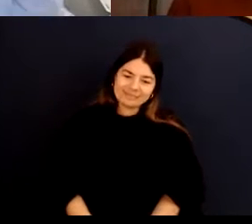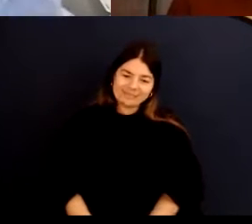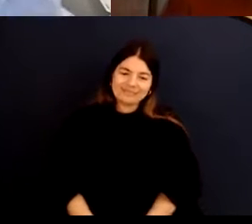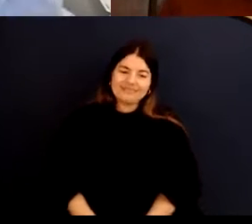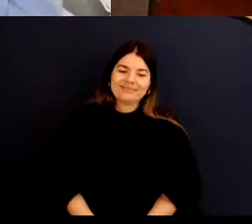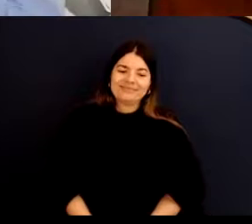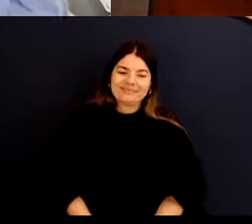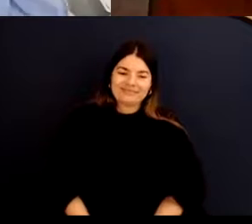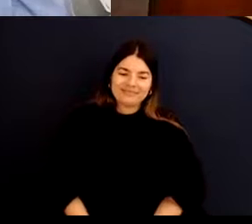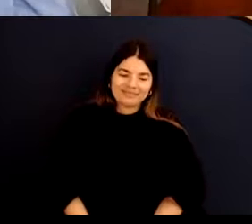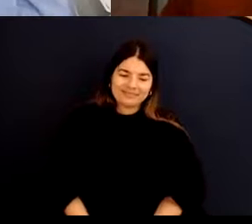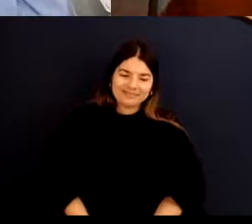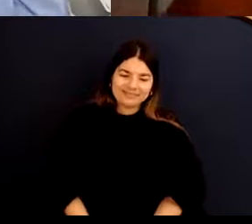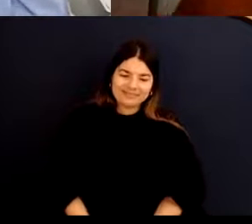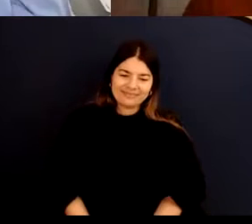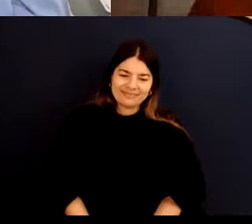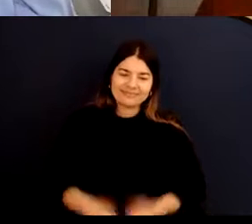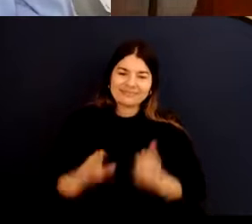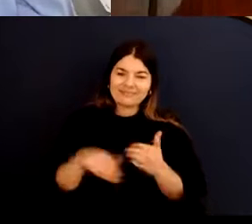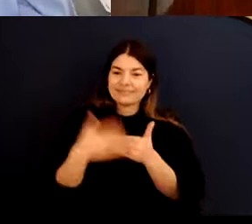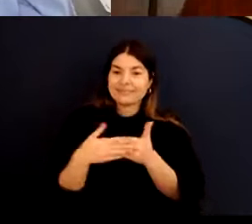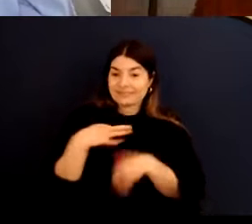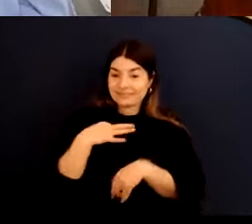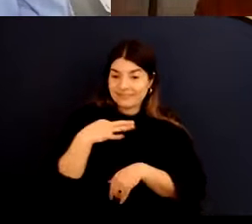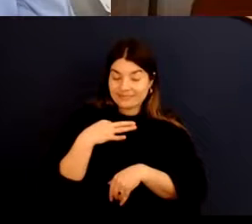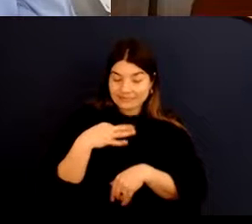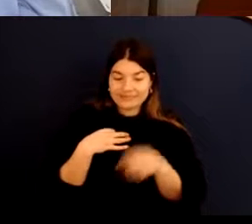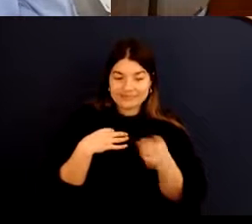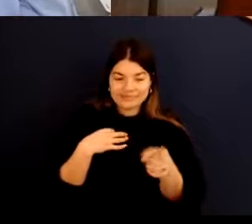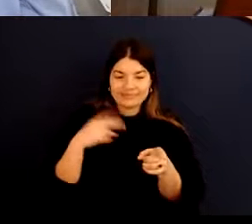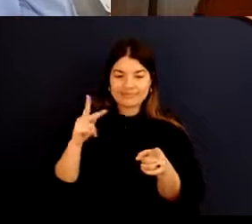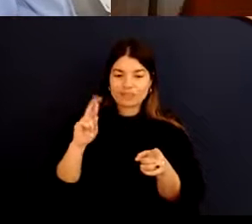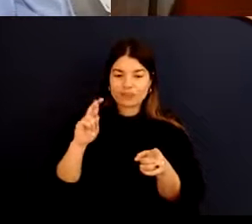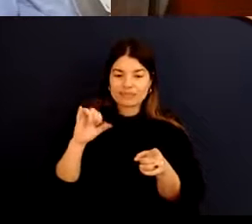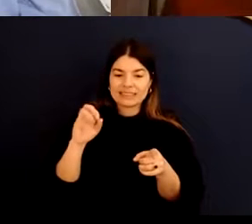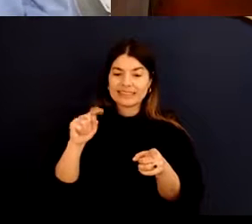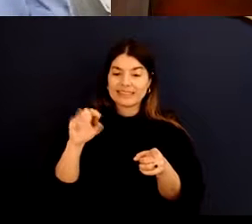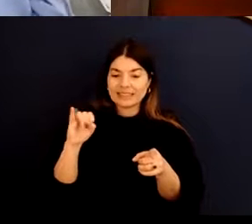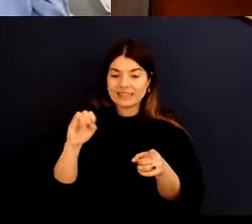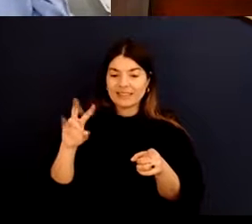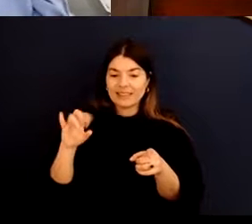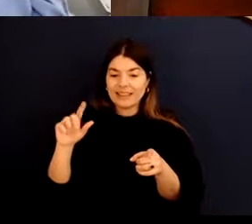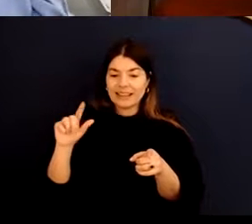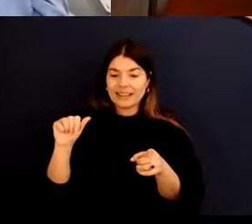Okay, and the next candidate is Christy Villanueva.